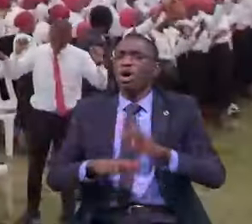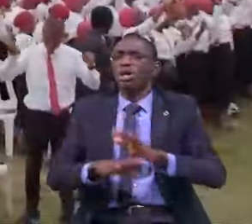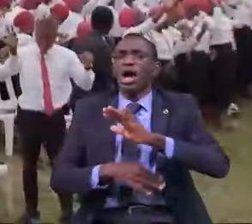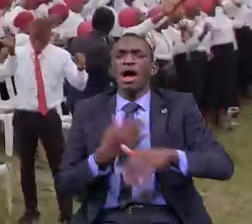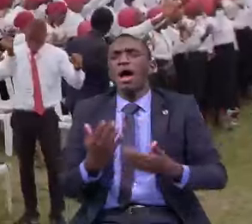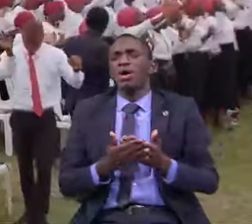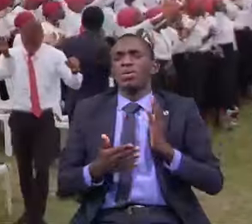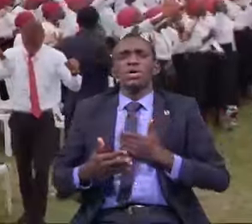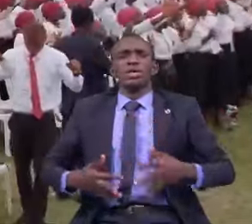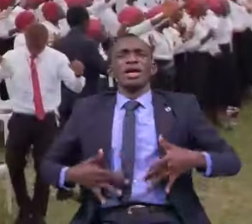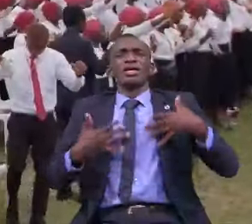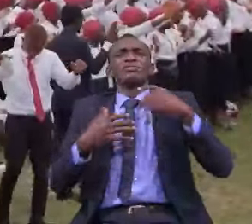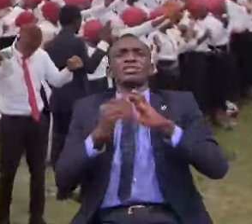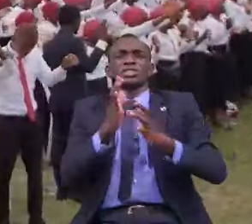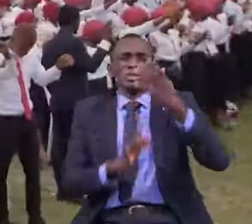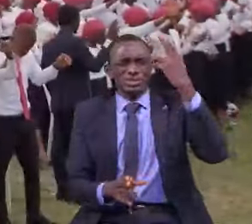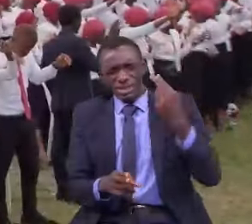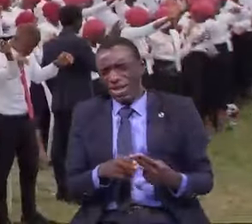name.